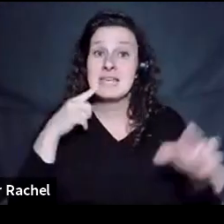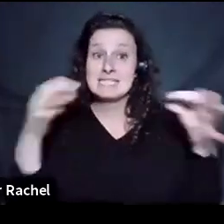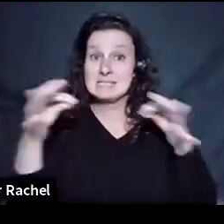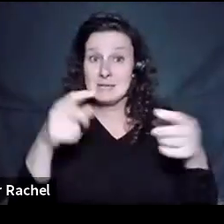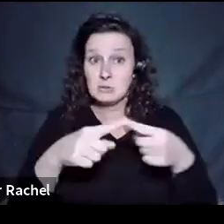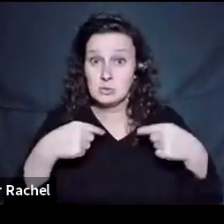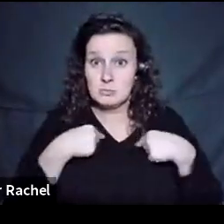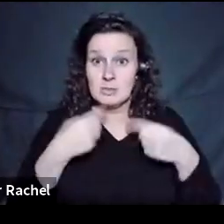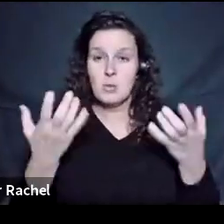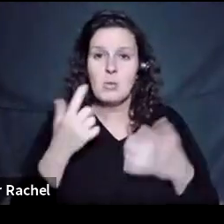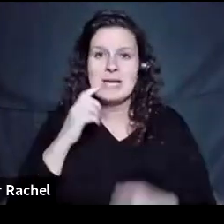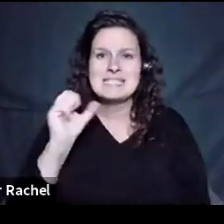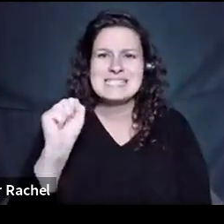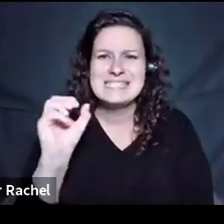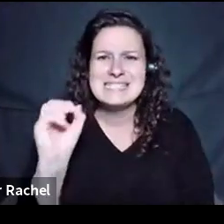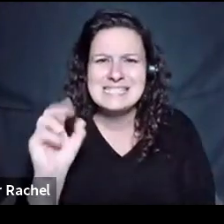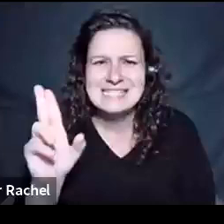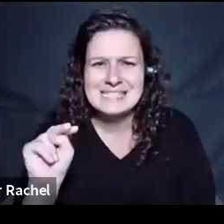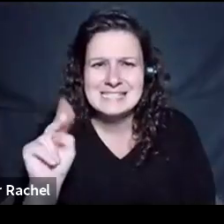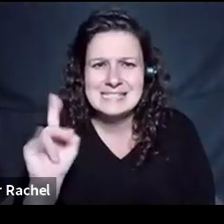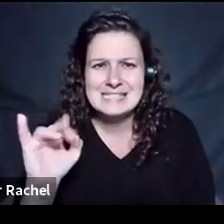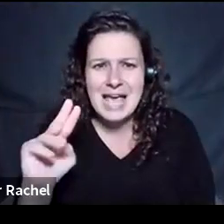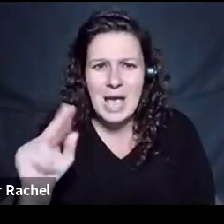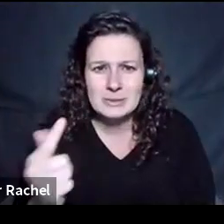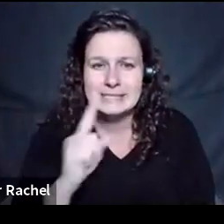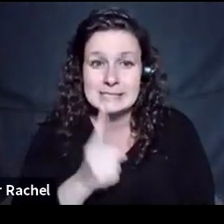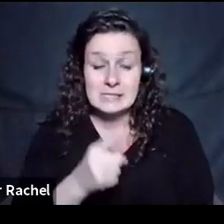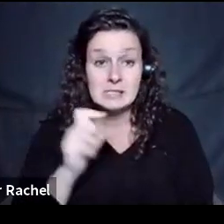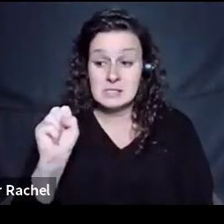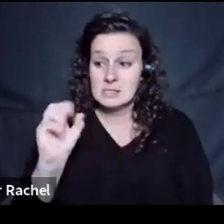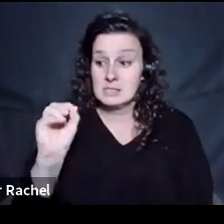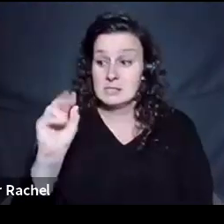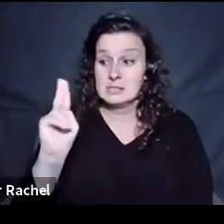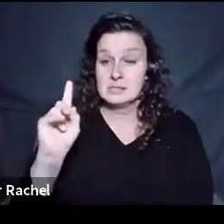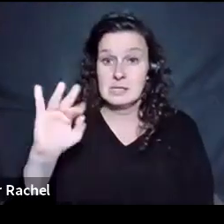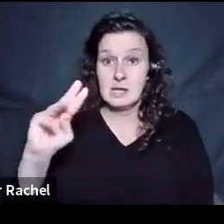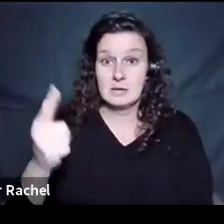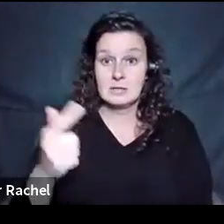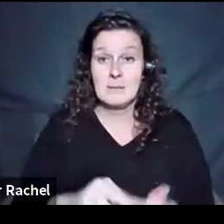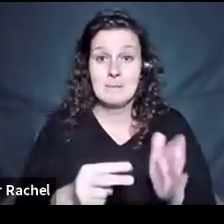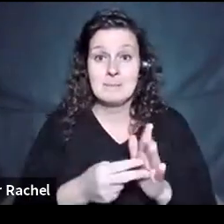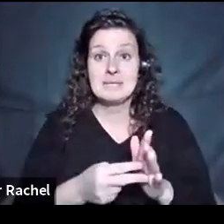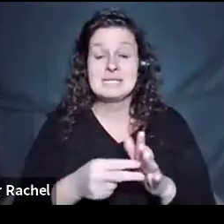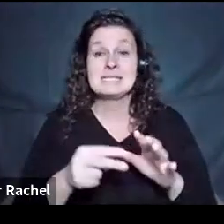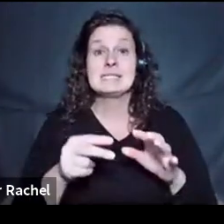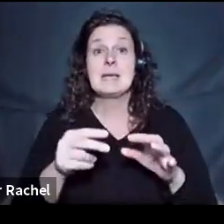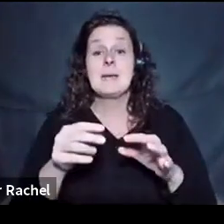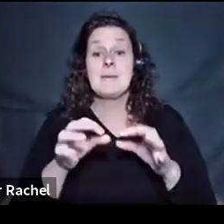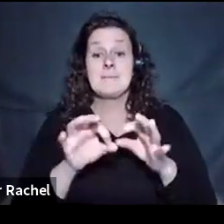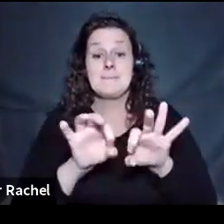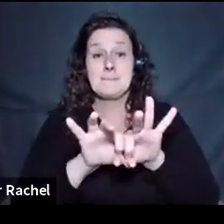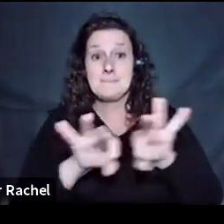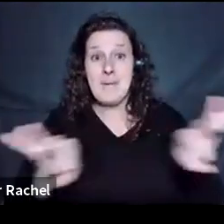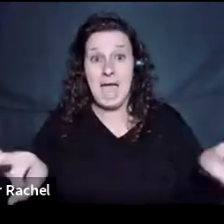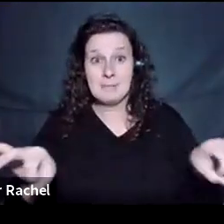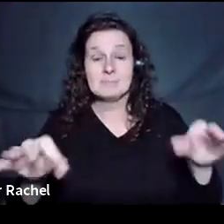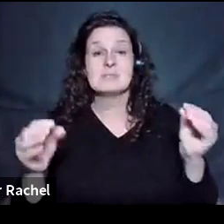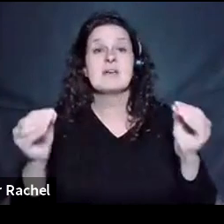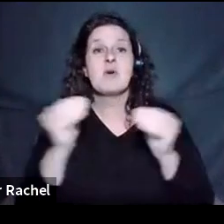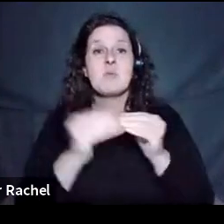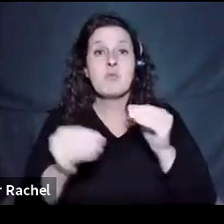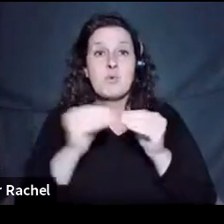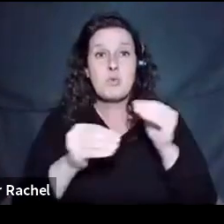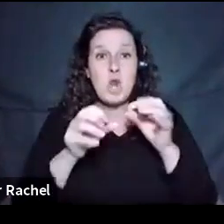what sounding is. And sounding is when you put pipes of increasingly wider sizes into the urethra